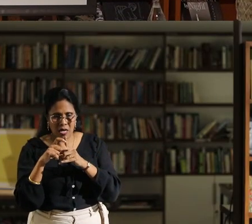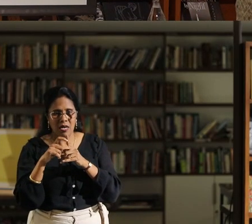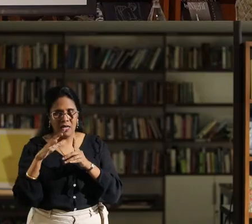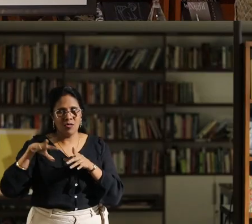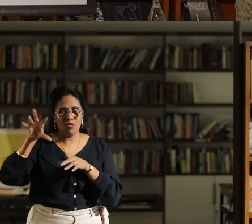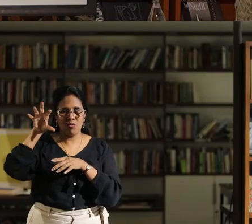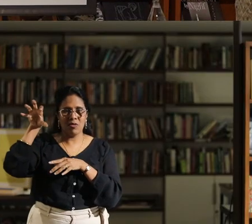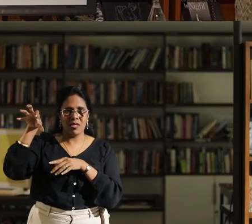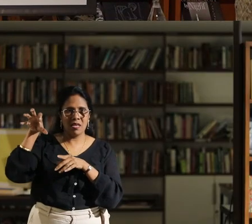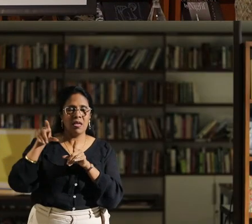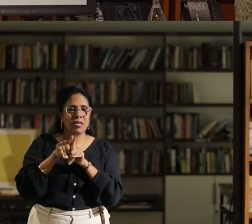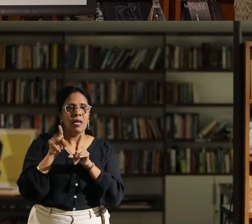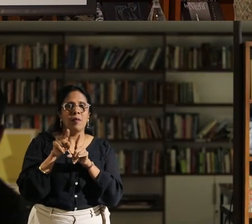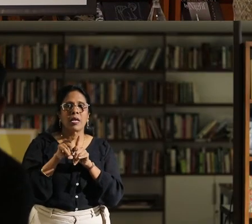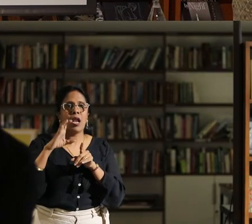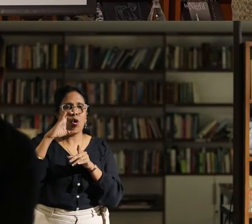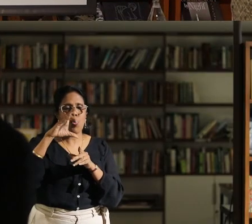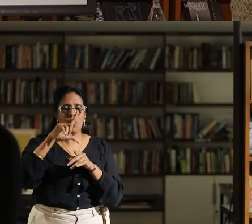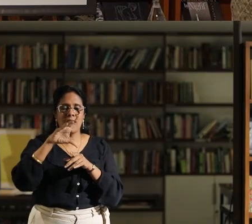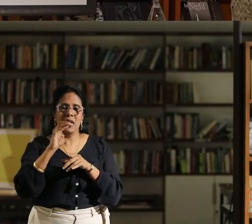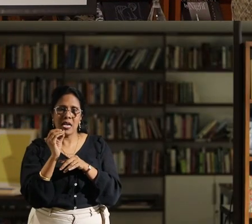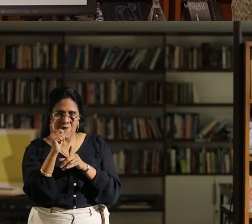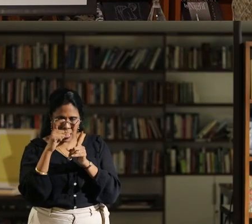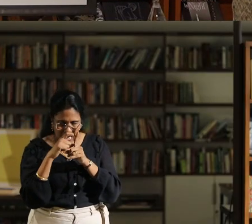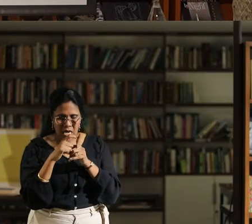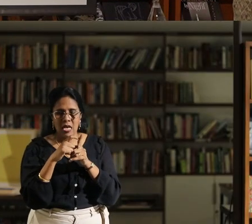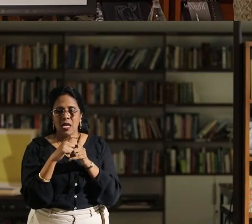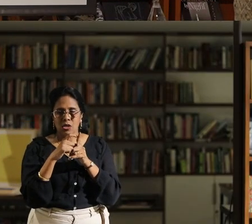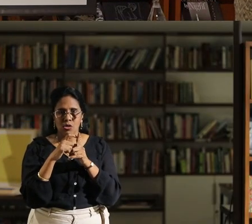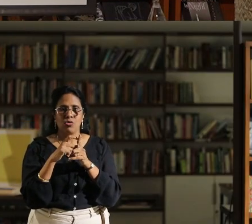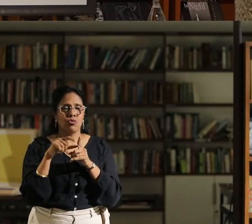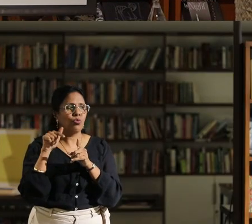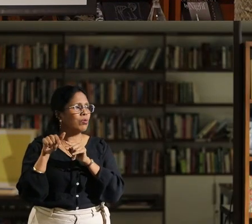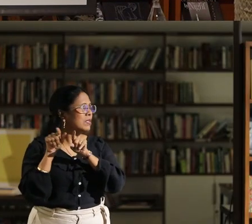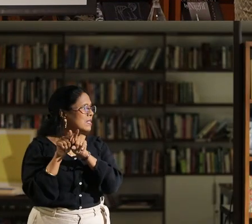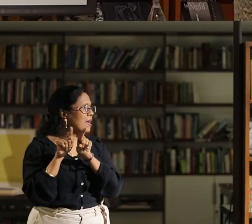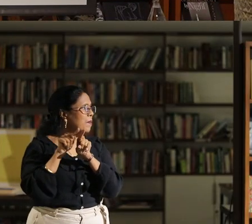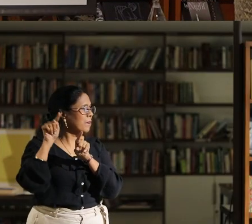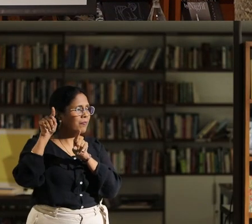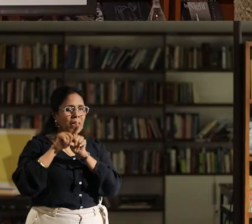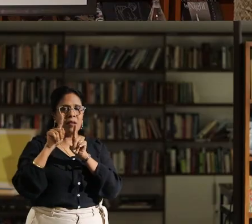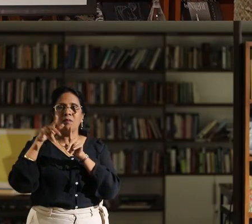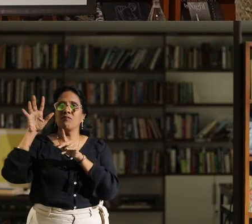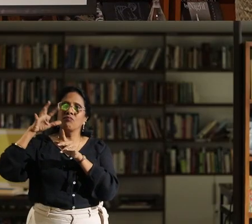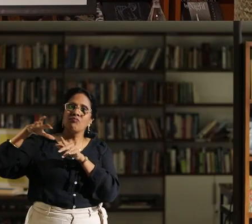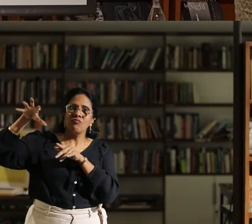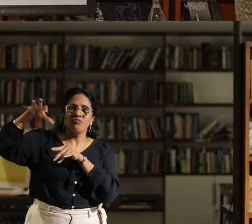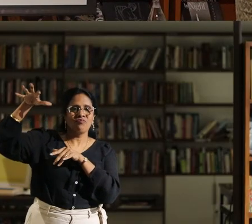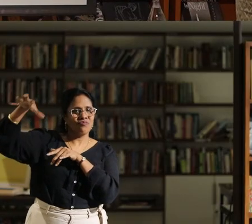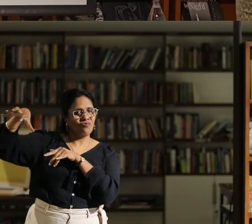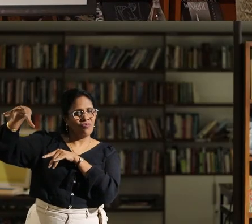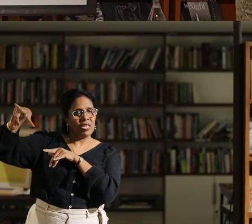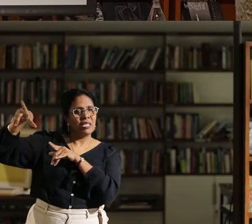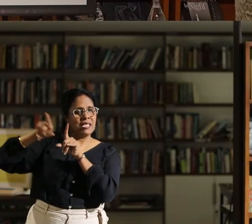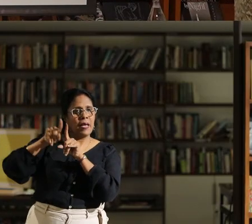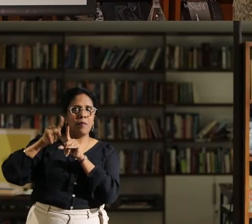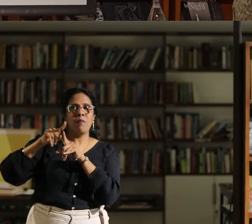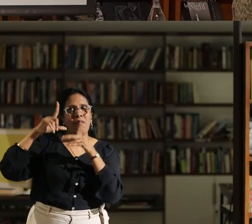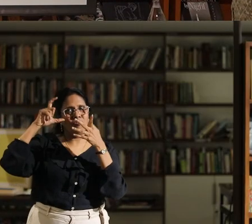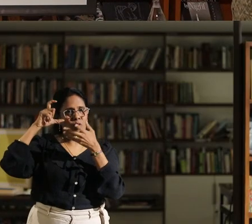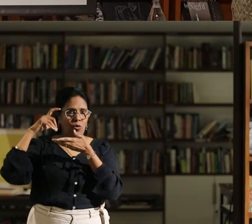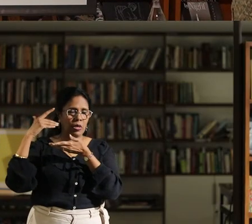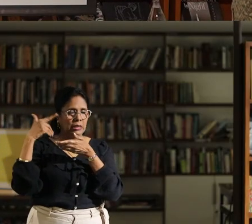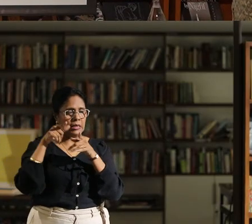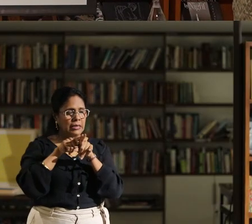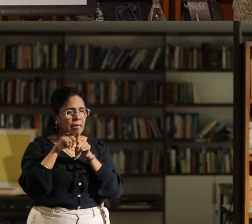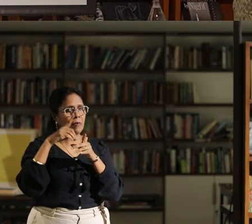astronomical database builder, in which what you had to do was use the process, because they will share